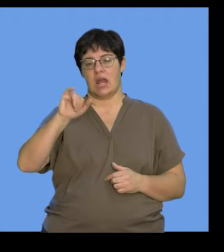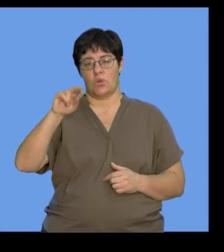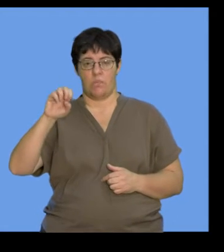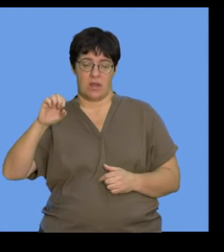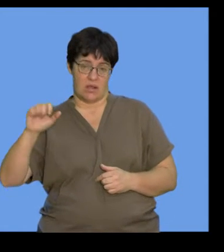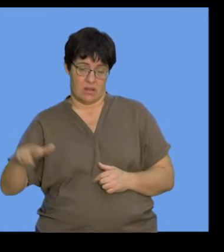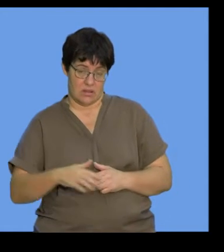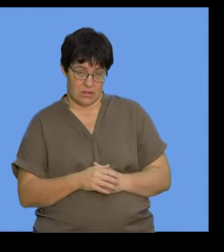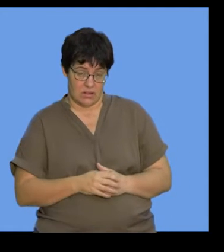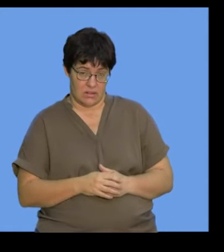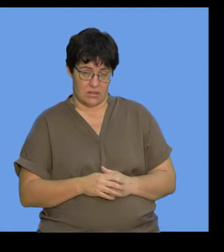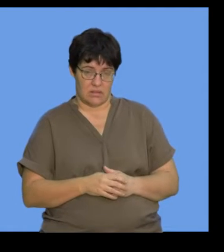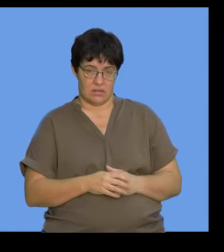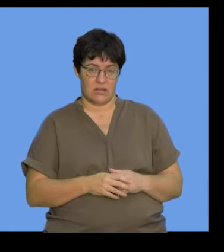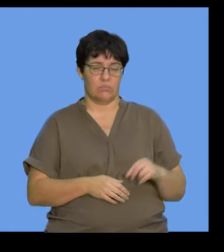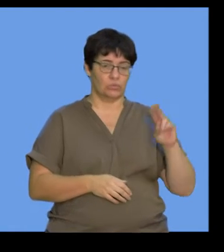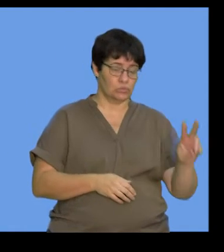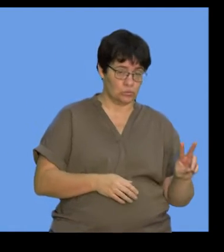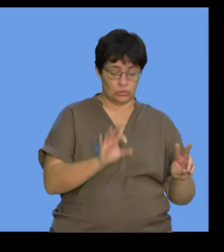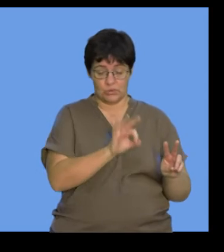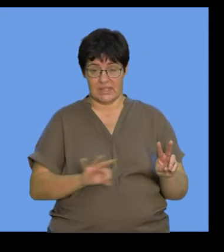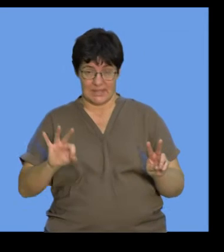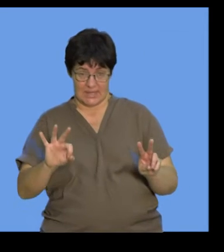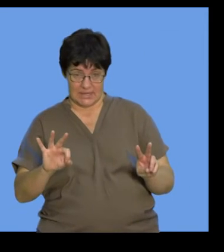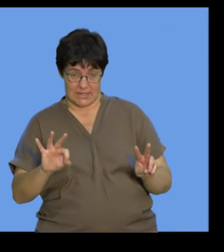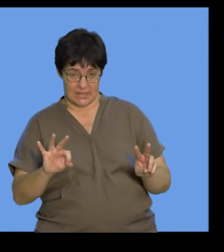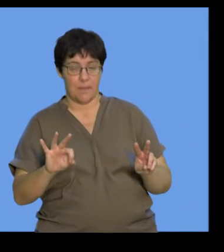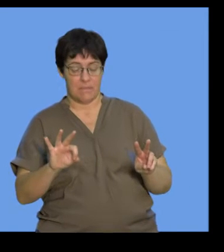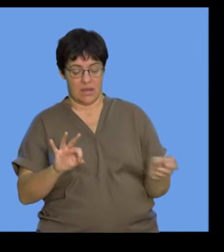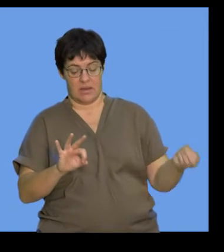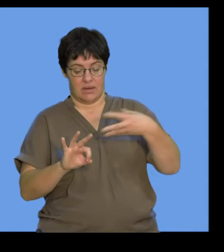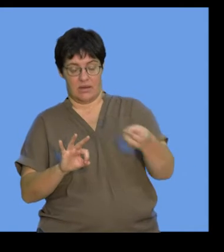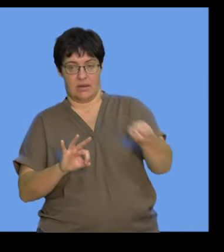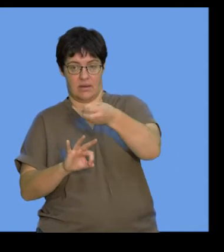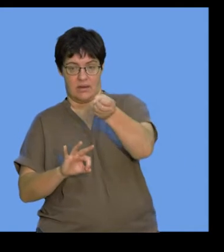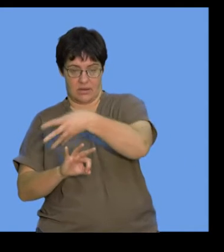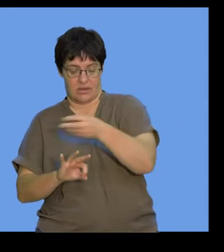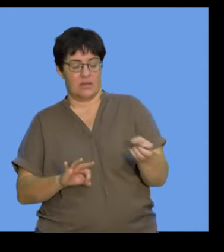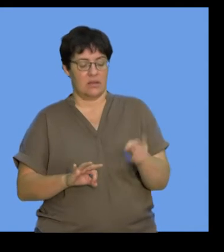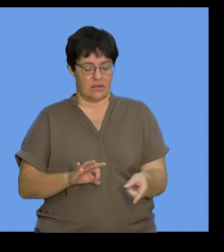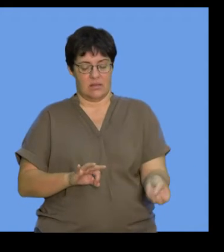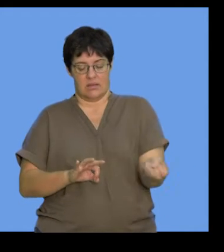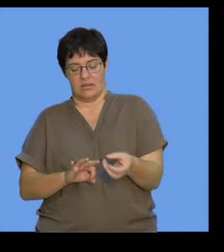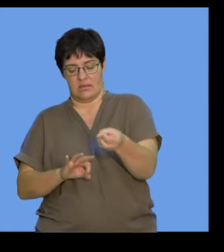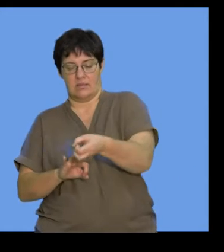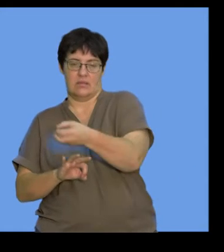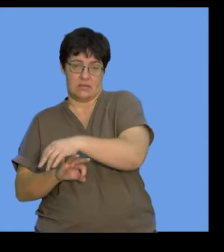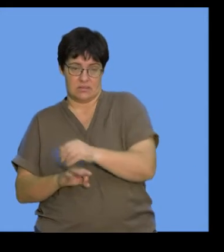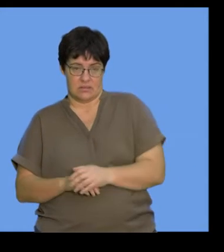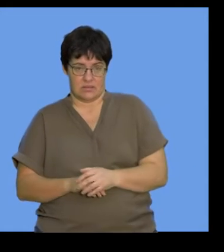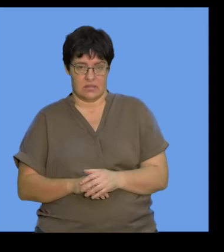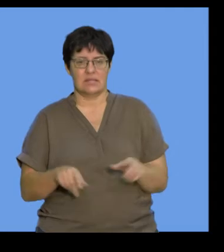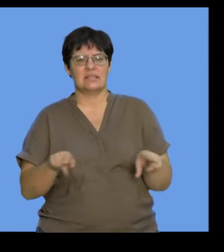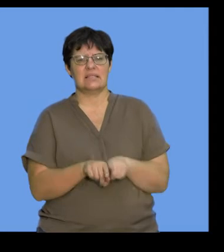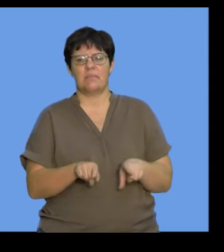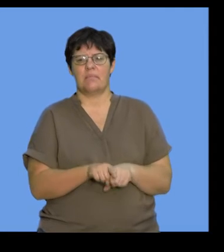a trinomial, right? Remember, binomial by trinomial, you use the distributive law. So this